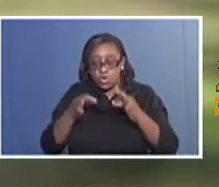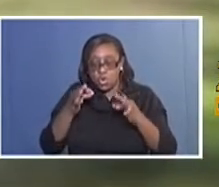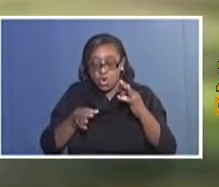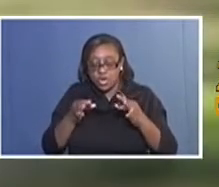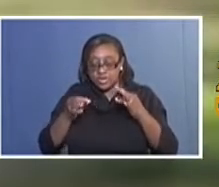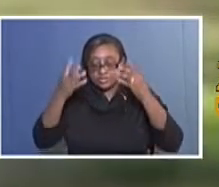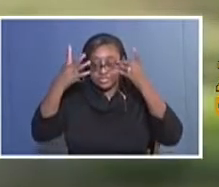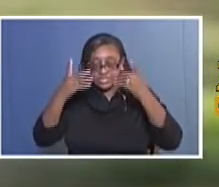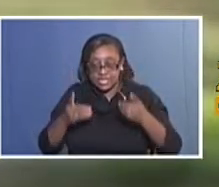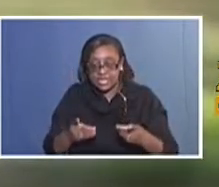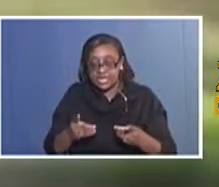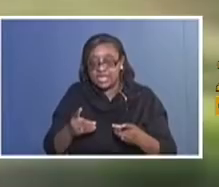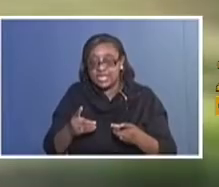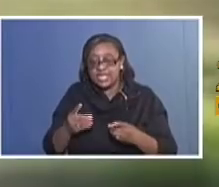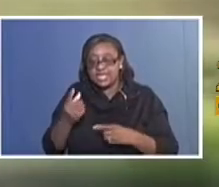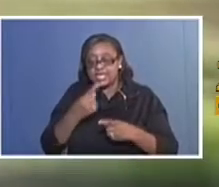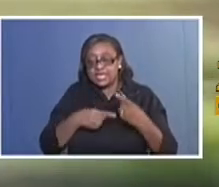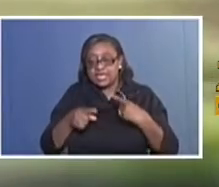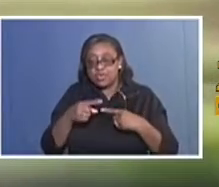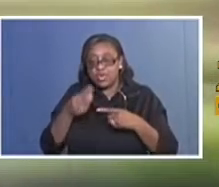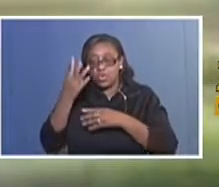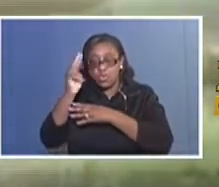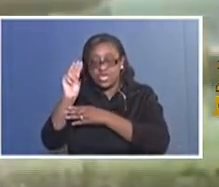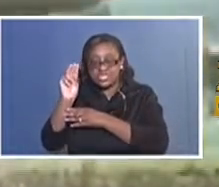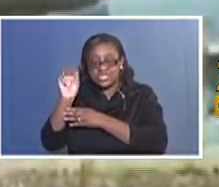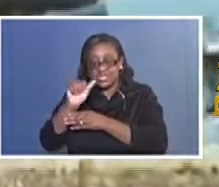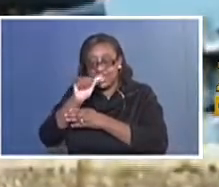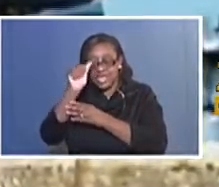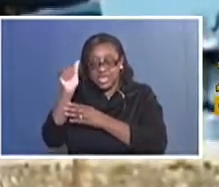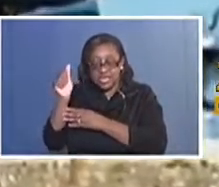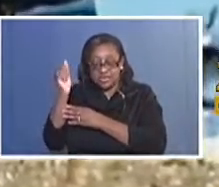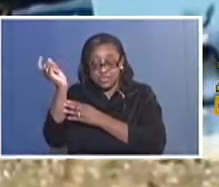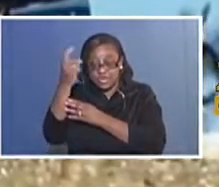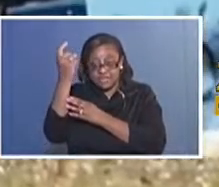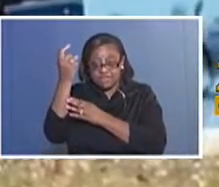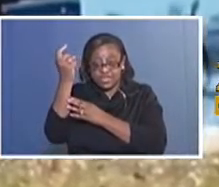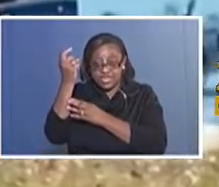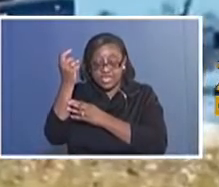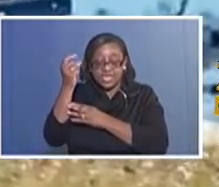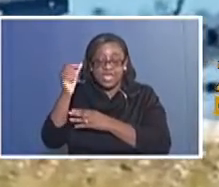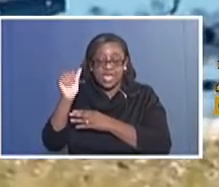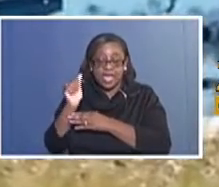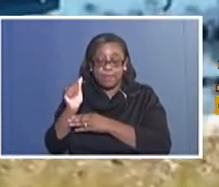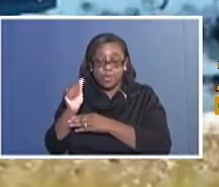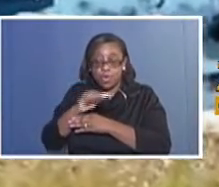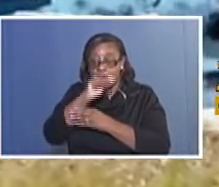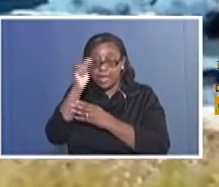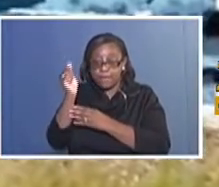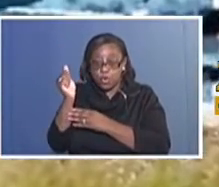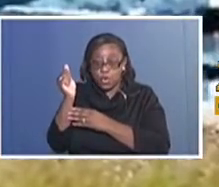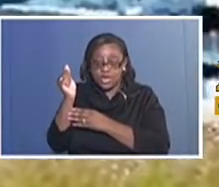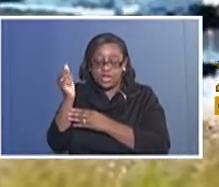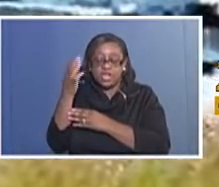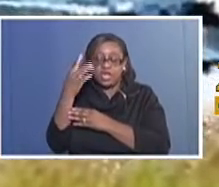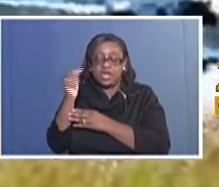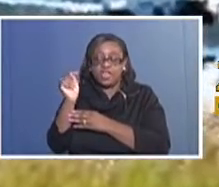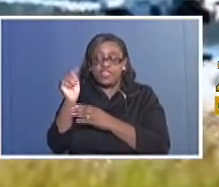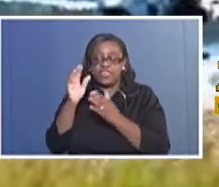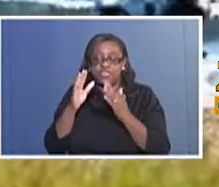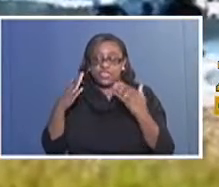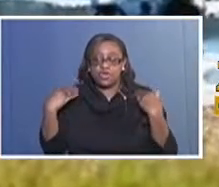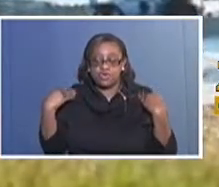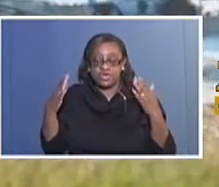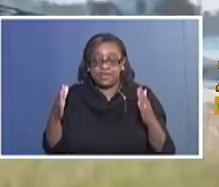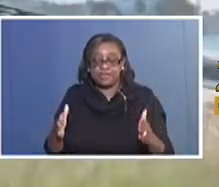be decided. The ruling comes on the heels of Western Air's legal victory over the airport authority last year. At the time, the court upheld